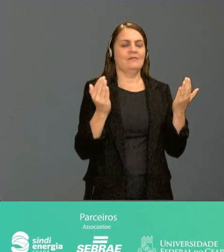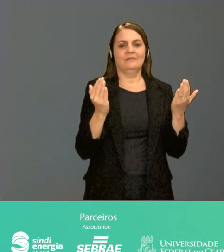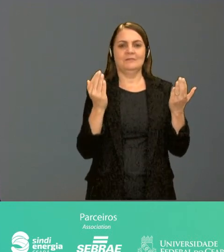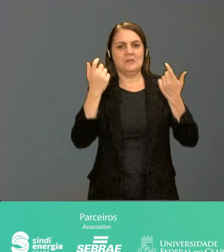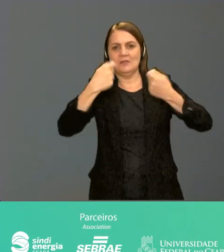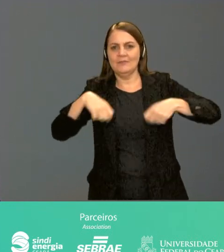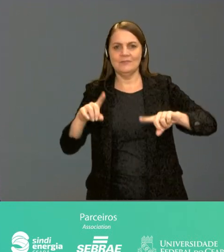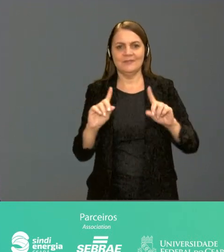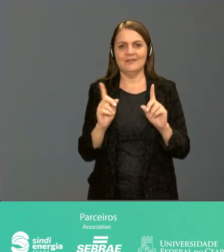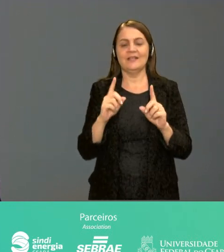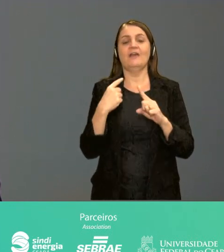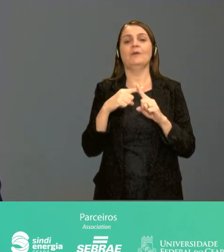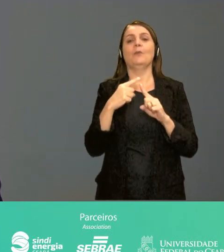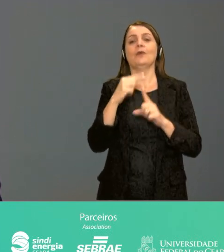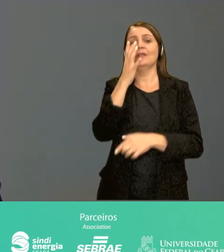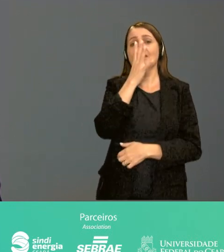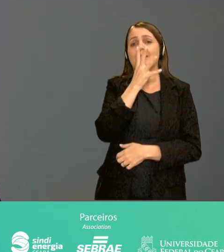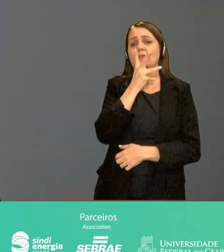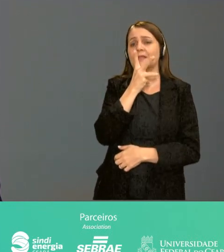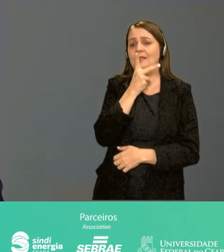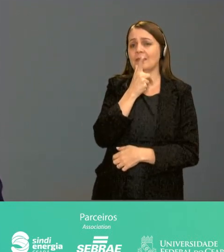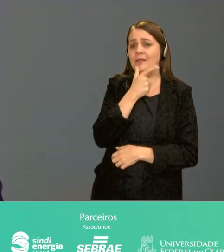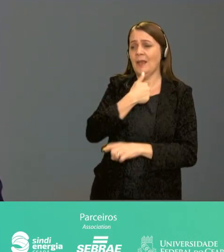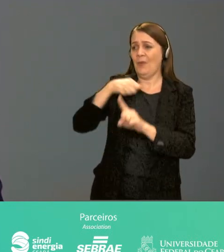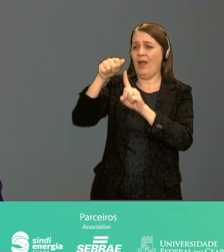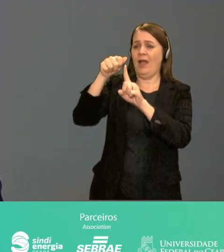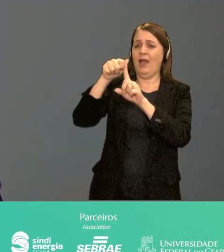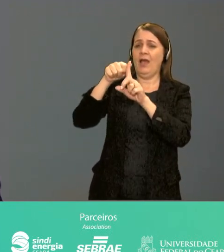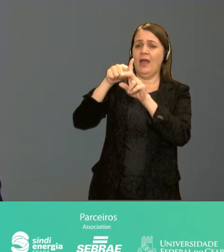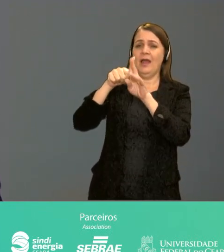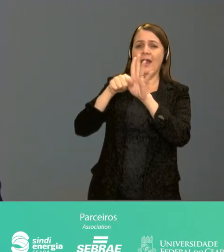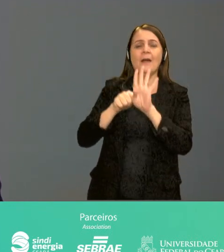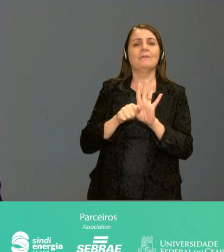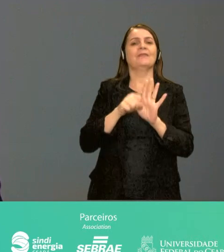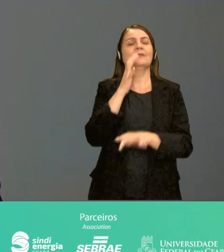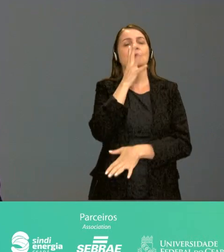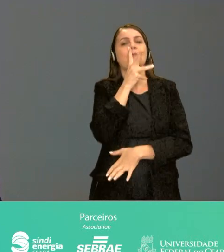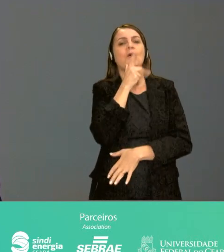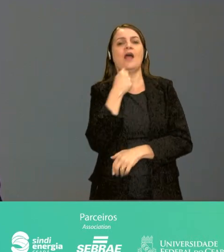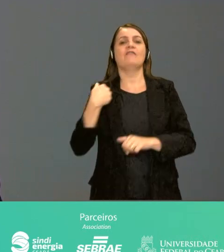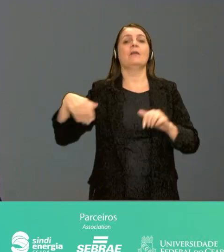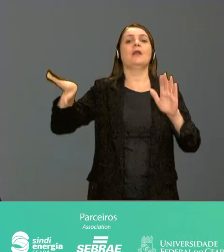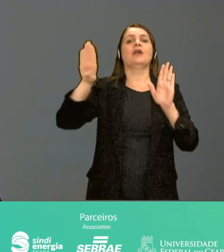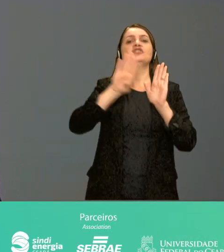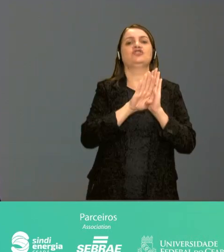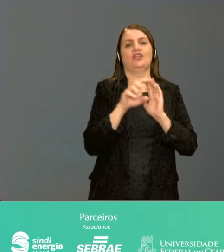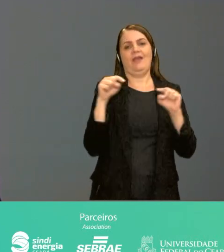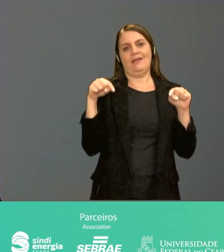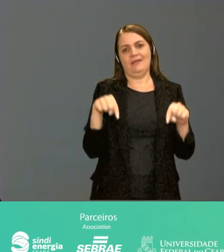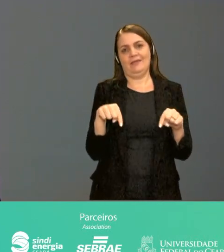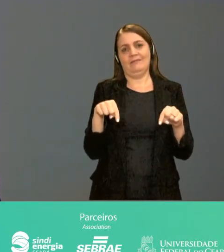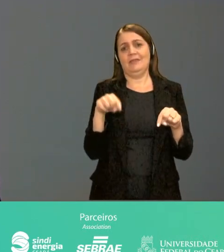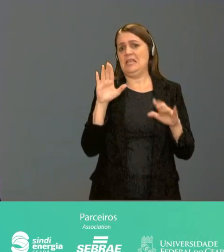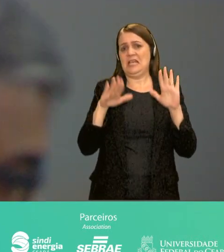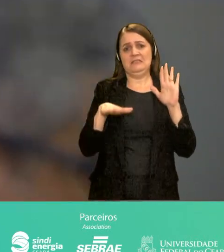it took months to arrive here. And when it did, because sometimes